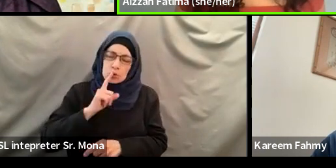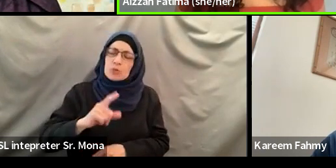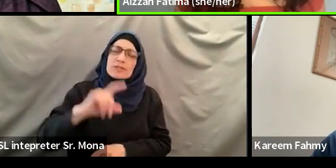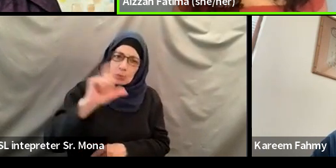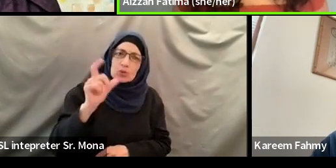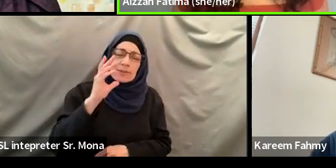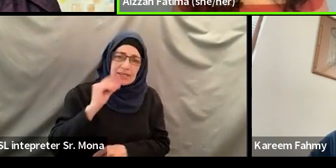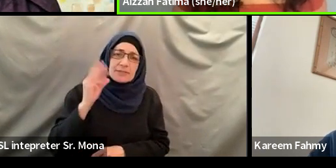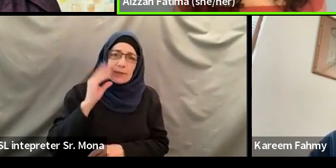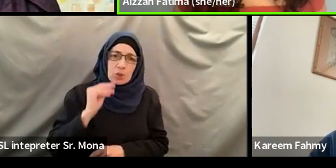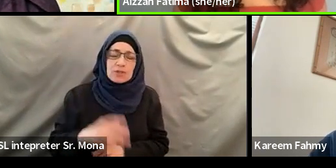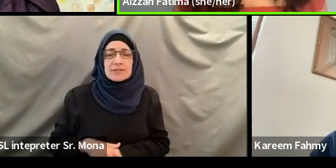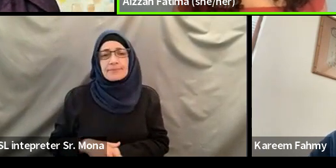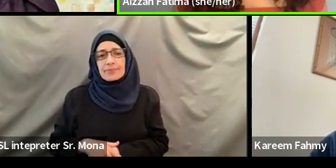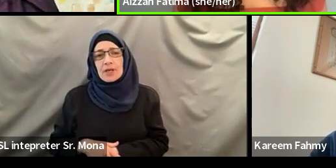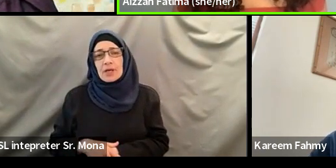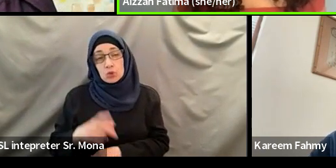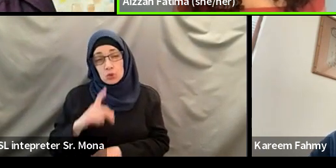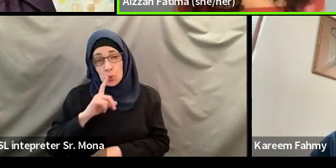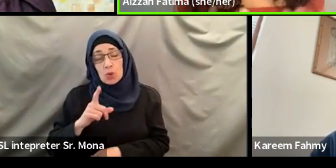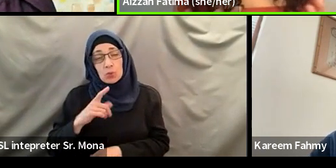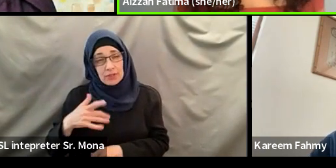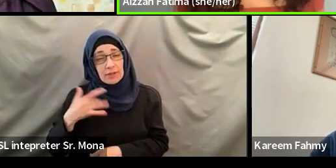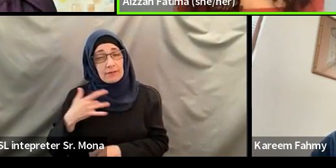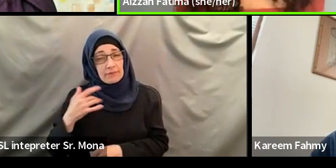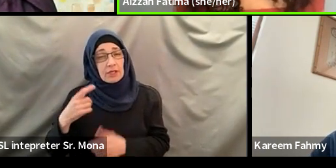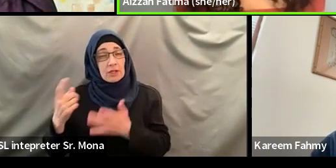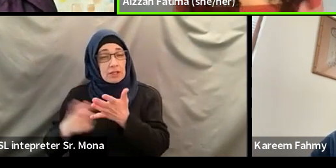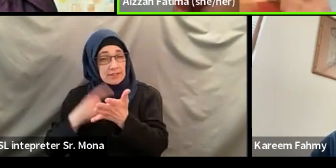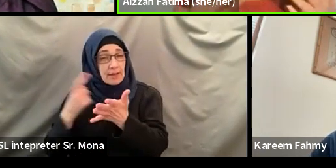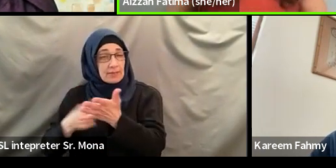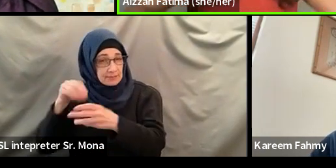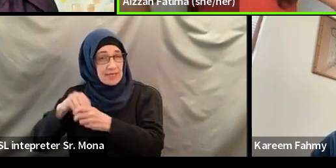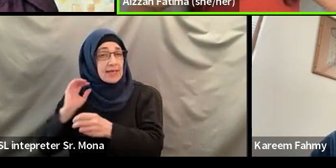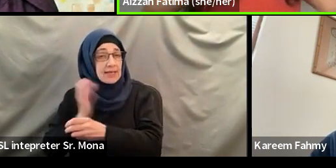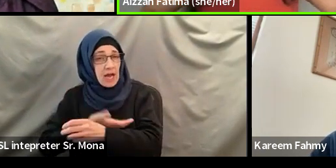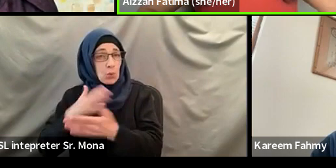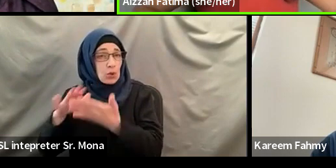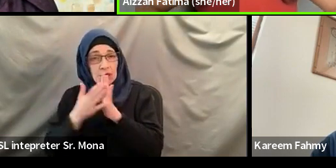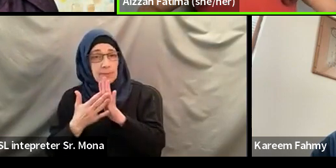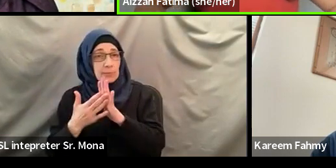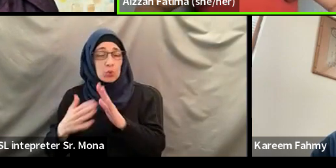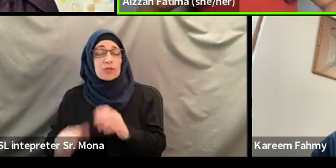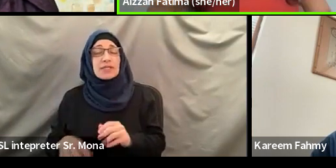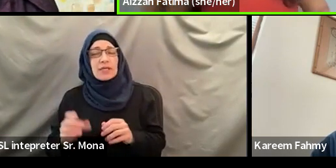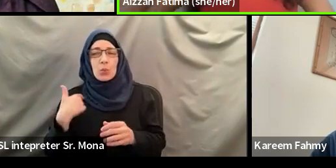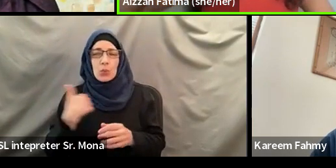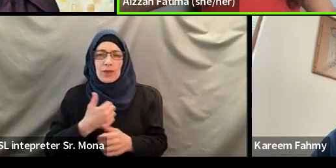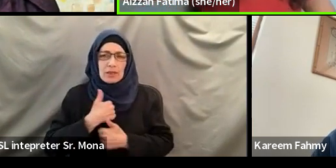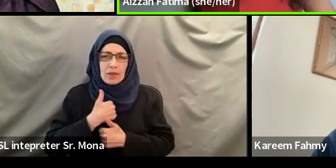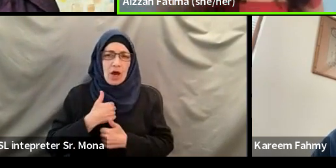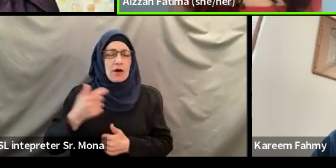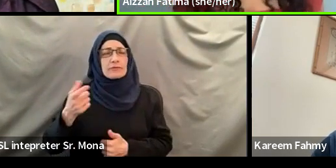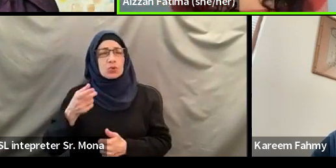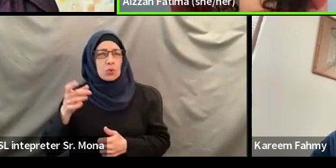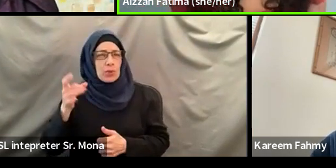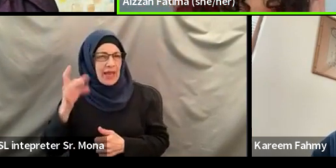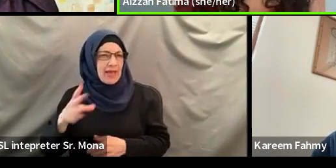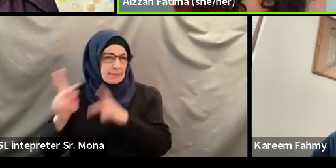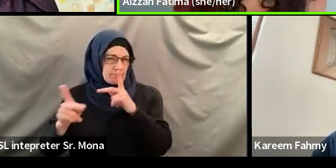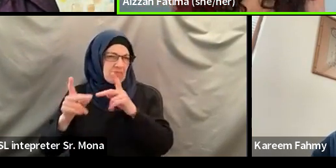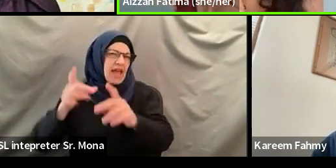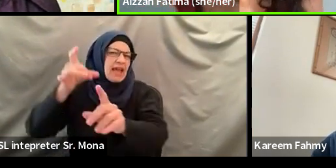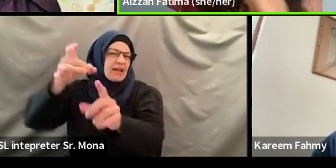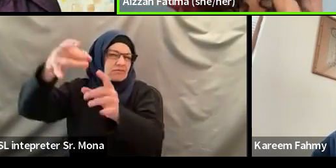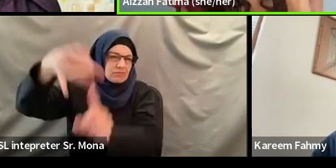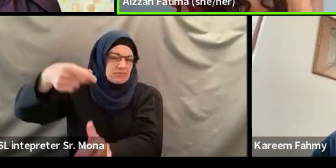And I think sometimes in our communities, we love to hate on people. And we're like, they showed this Muslim and this is all wrong. And I